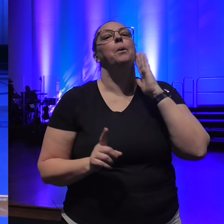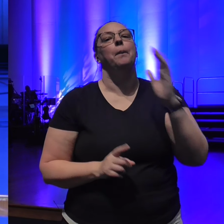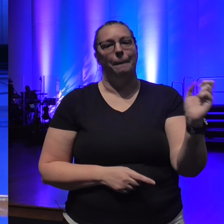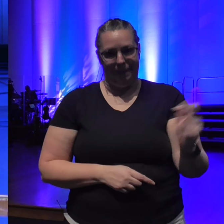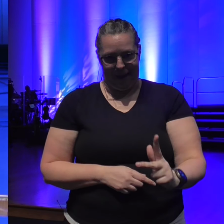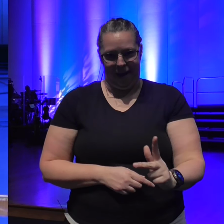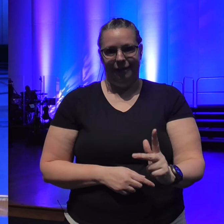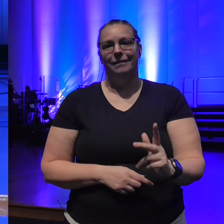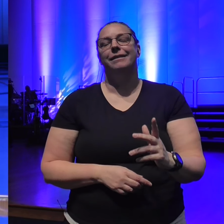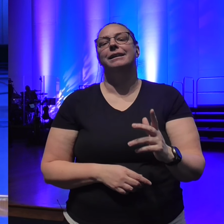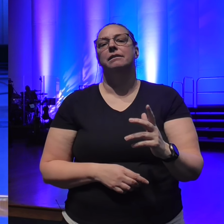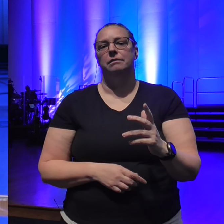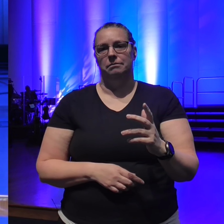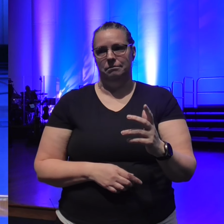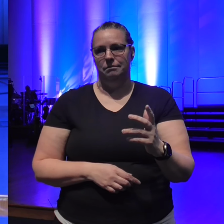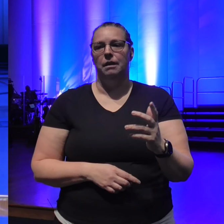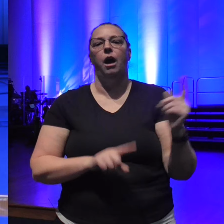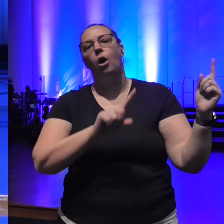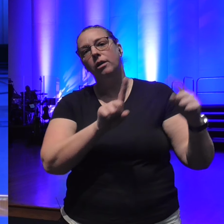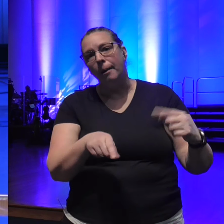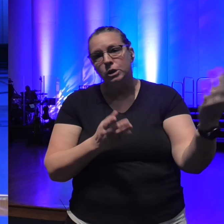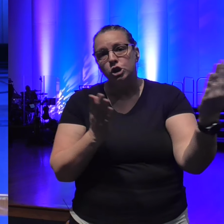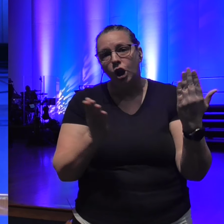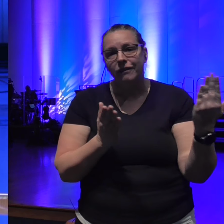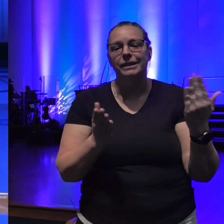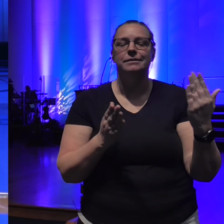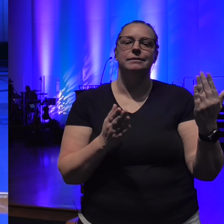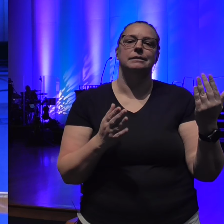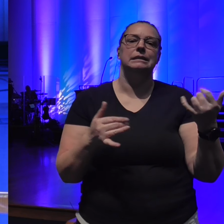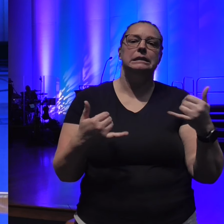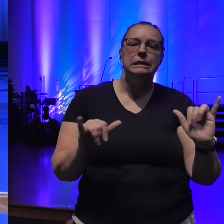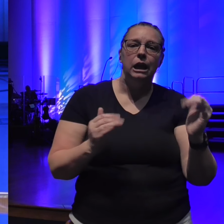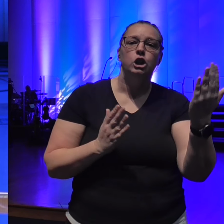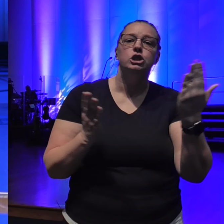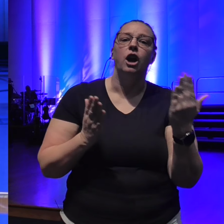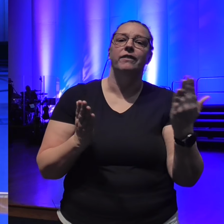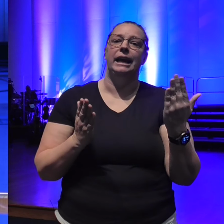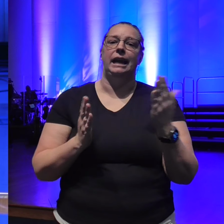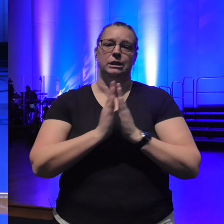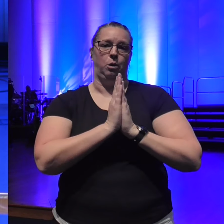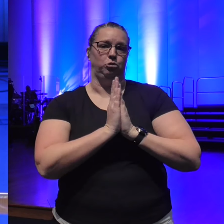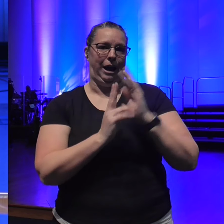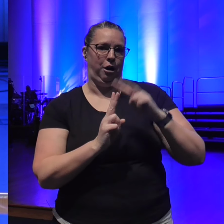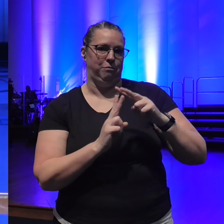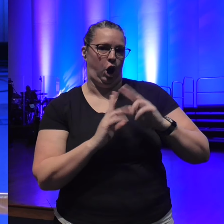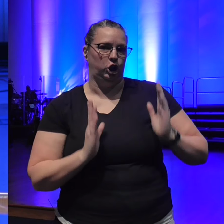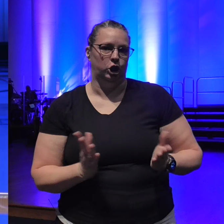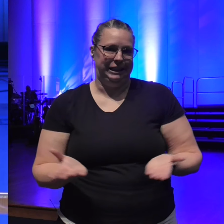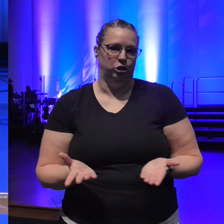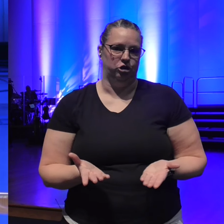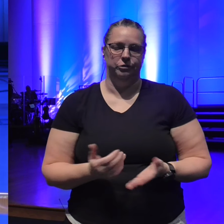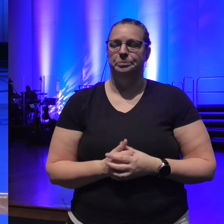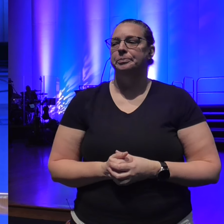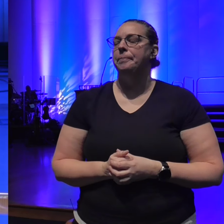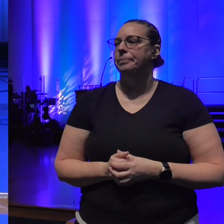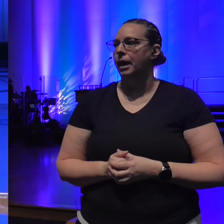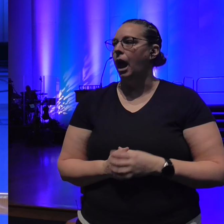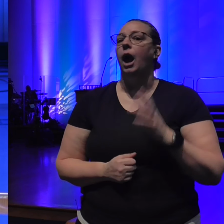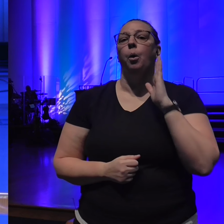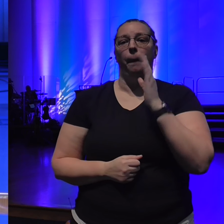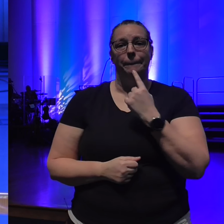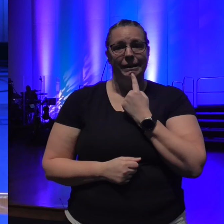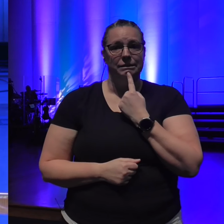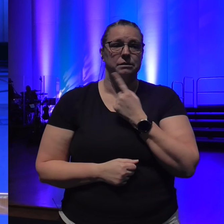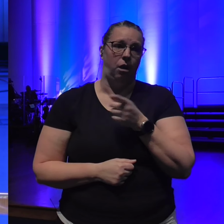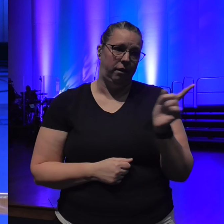back coming to services and still serving as a practitioner here. And I will miss